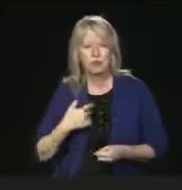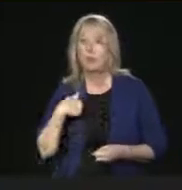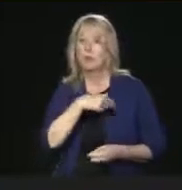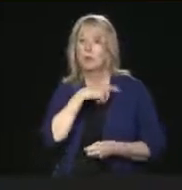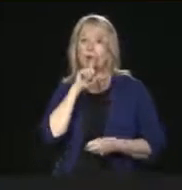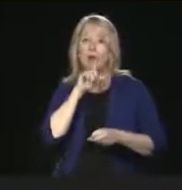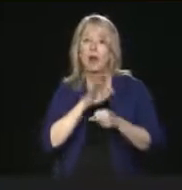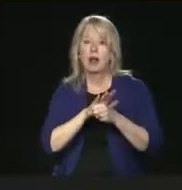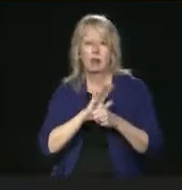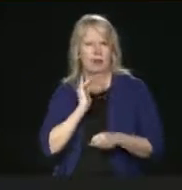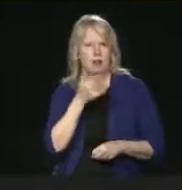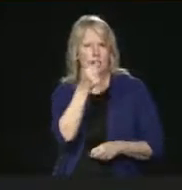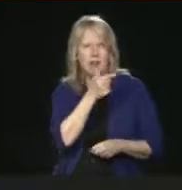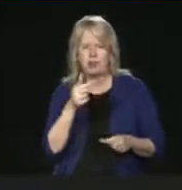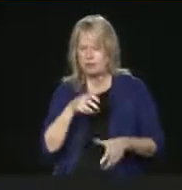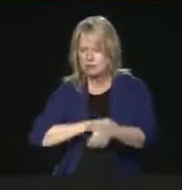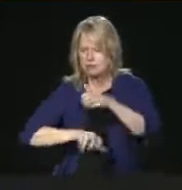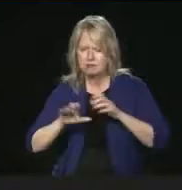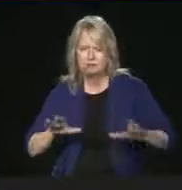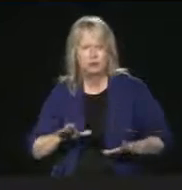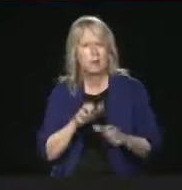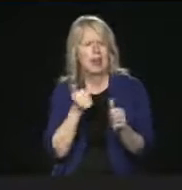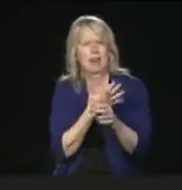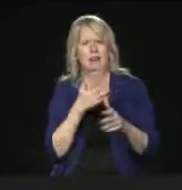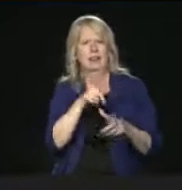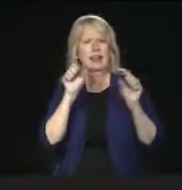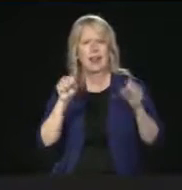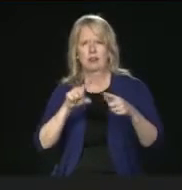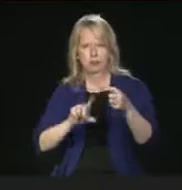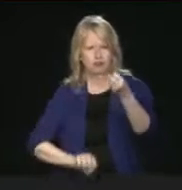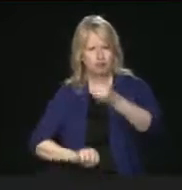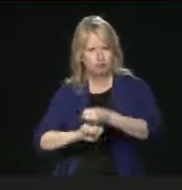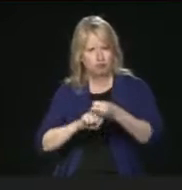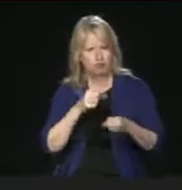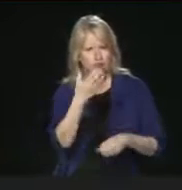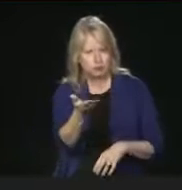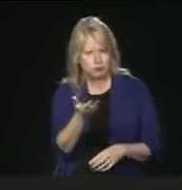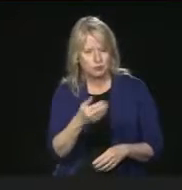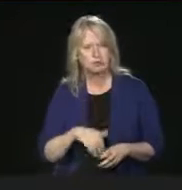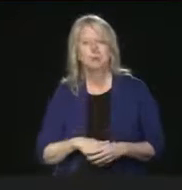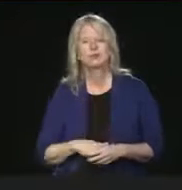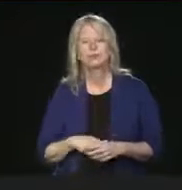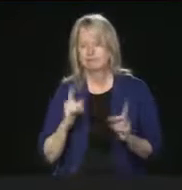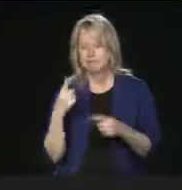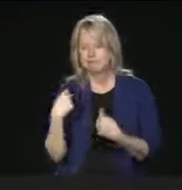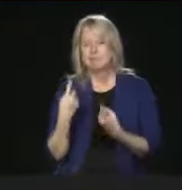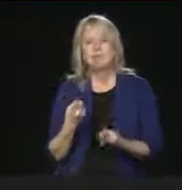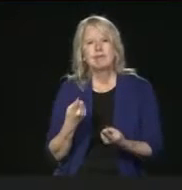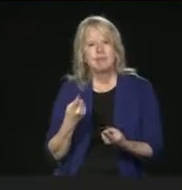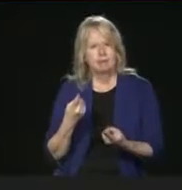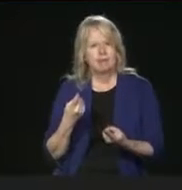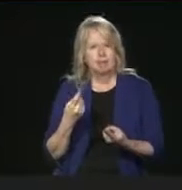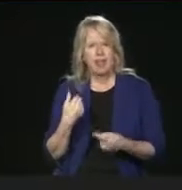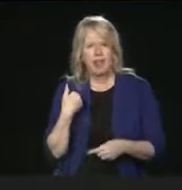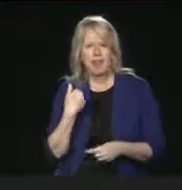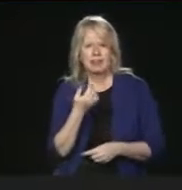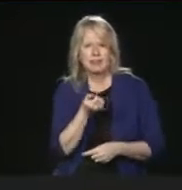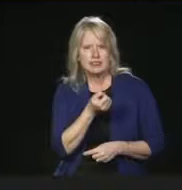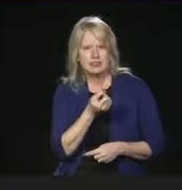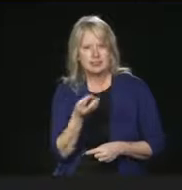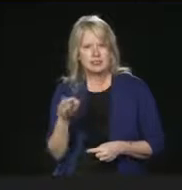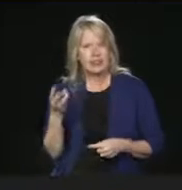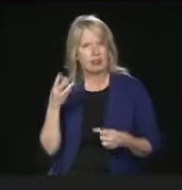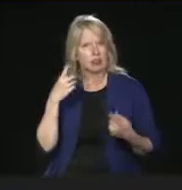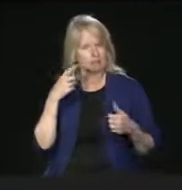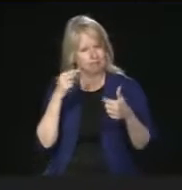everything in its power to support you. We have come through a number of important steps in recent weeks, but you must know that the